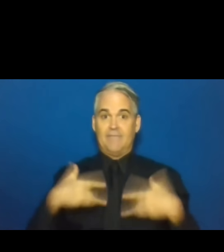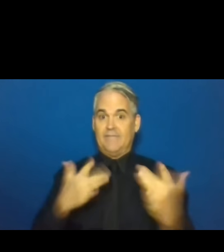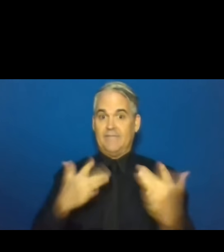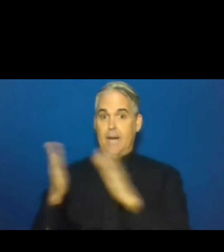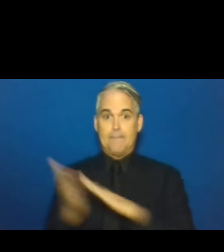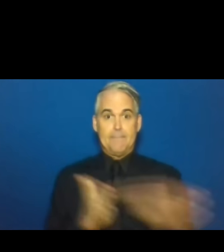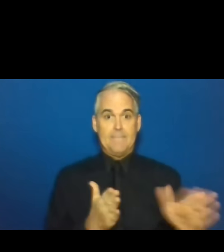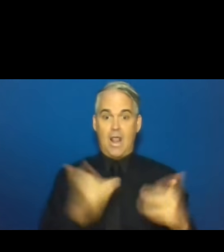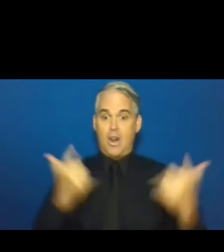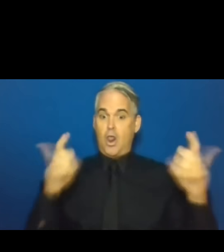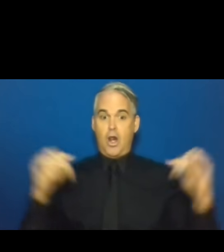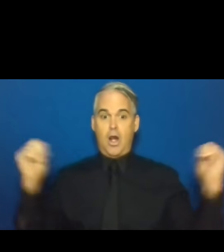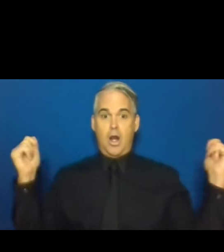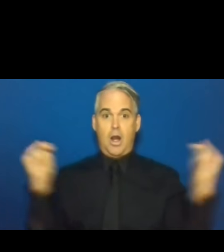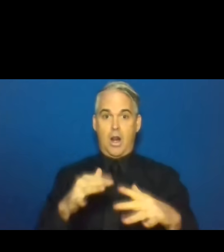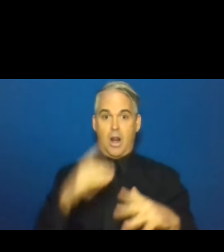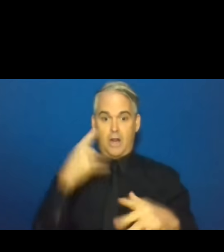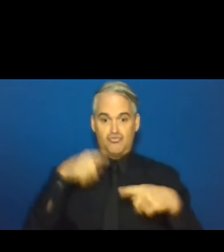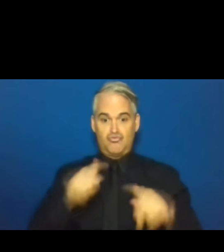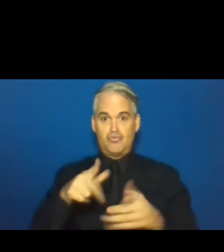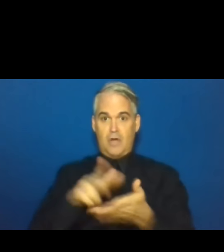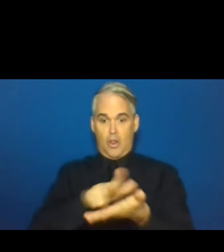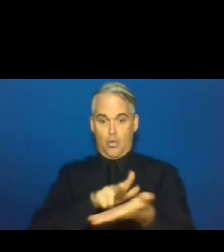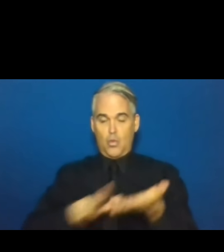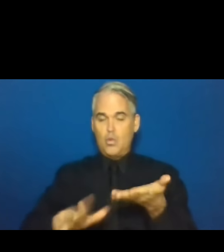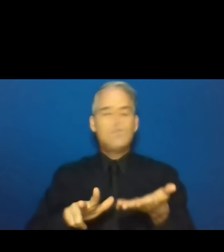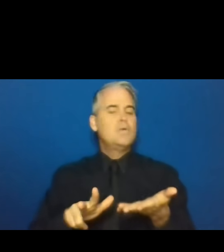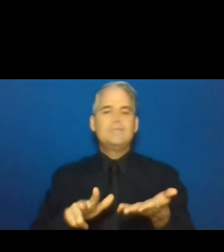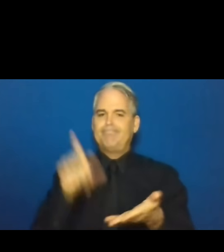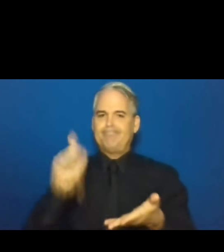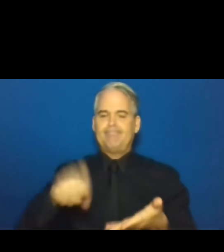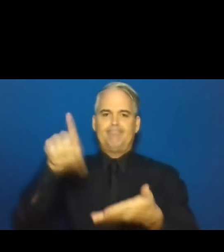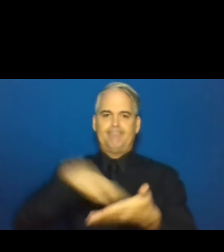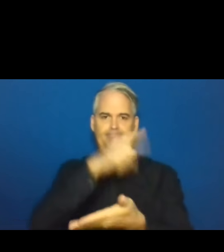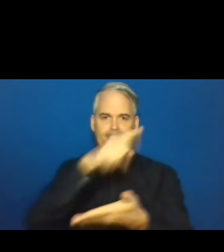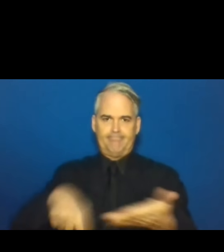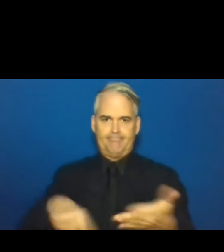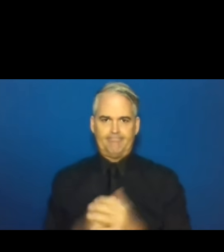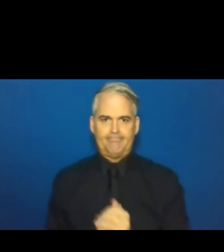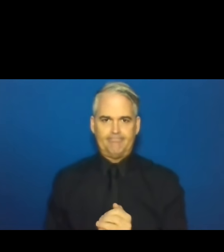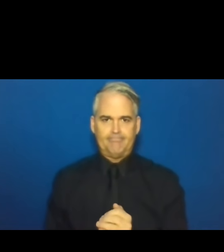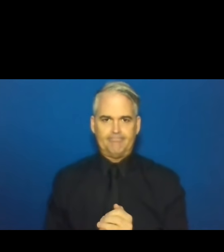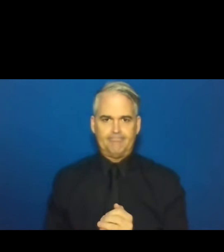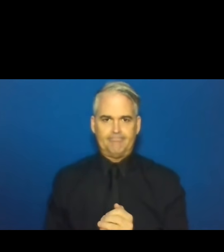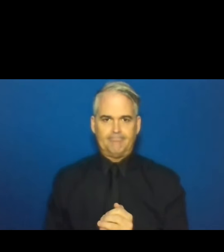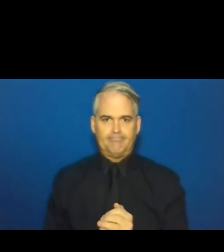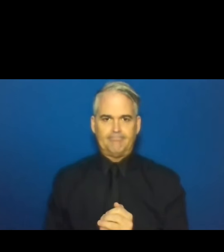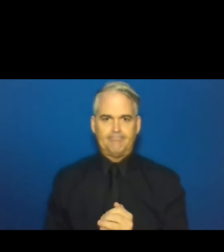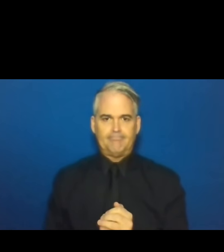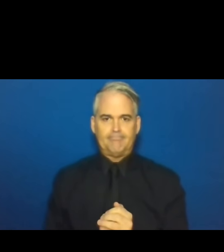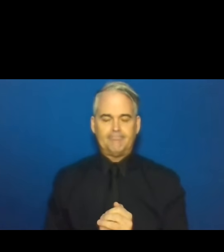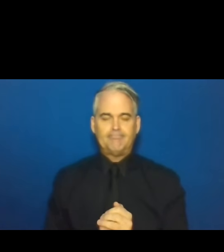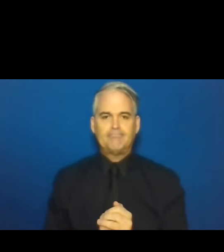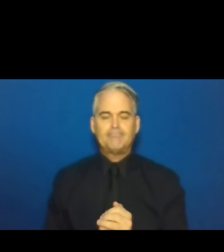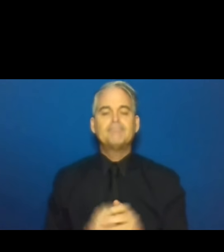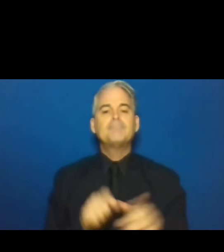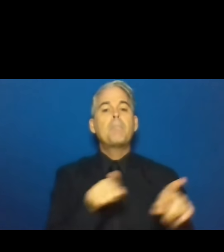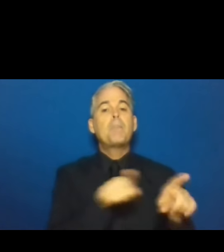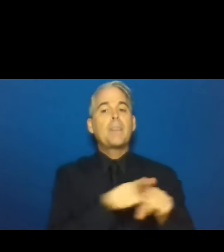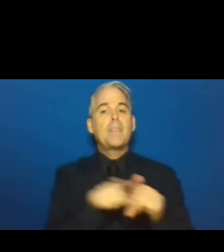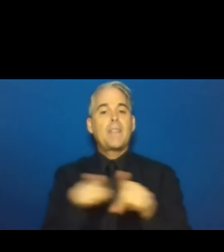Private gatherings. In addition to public gatherings, this statewide pause will also include new and